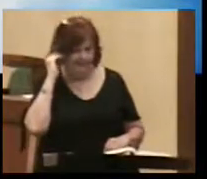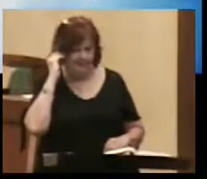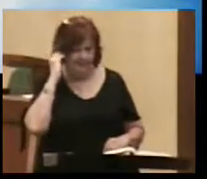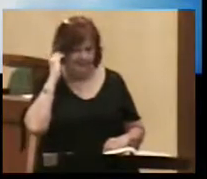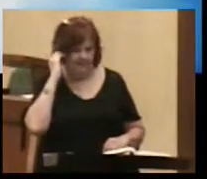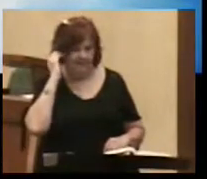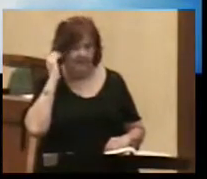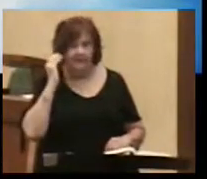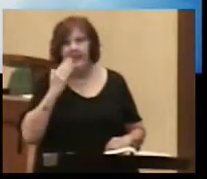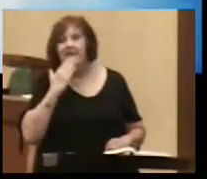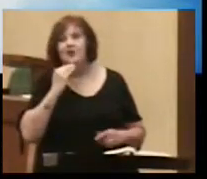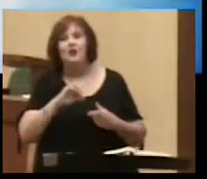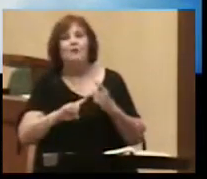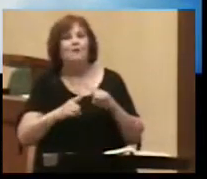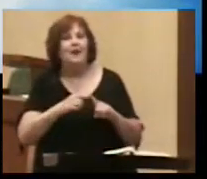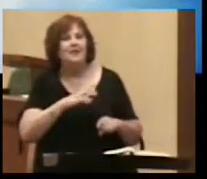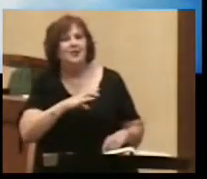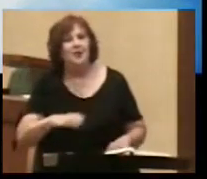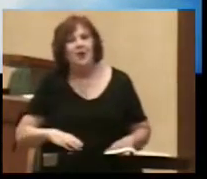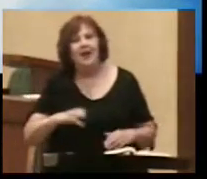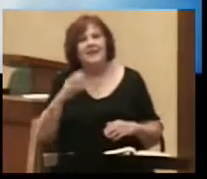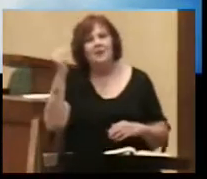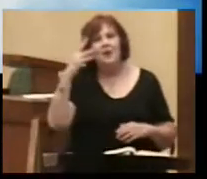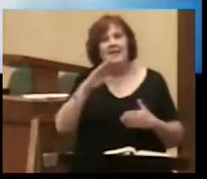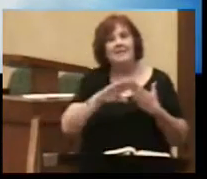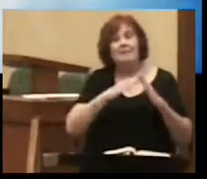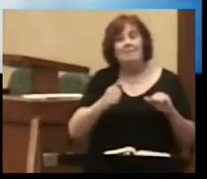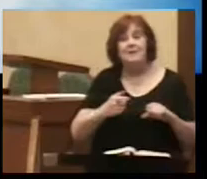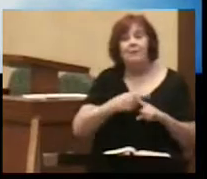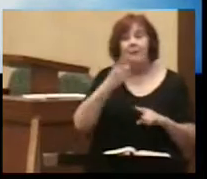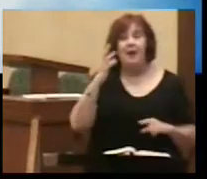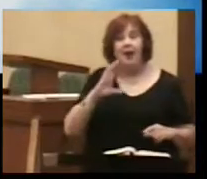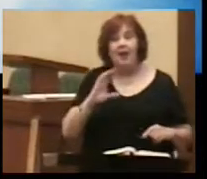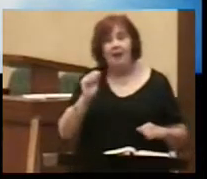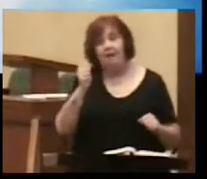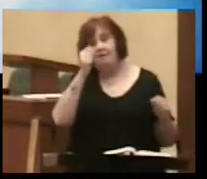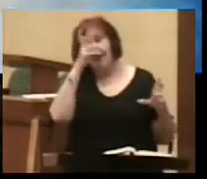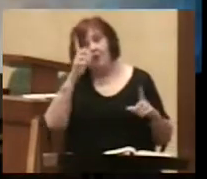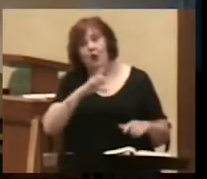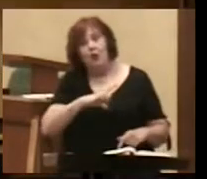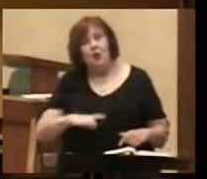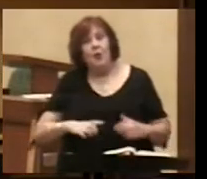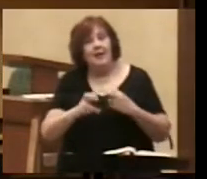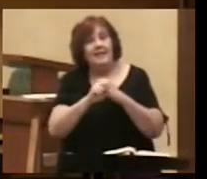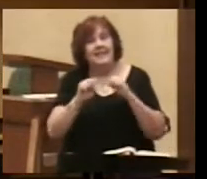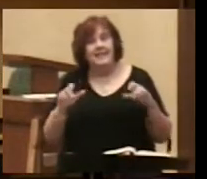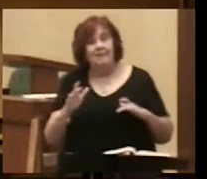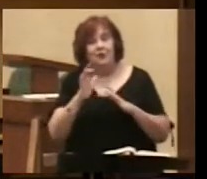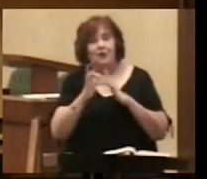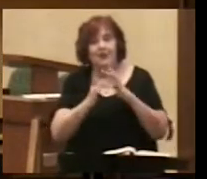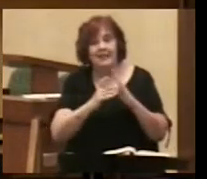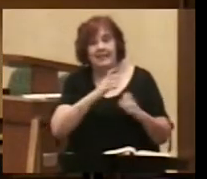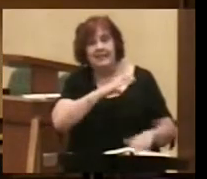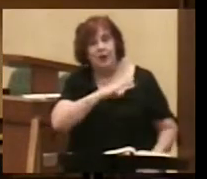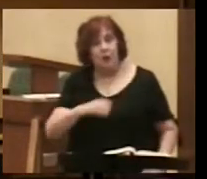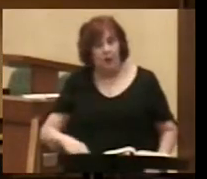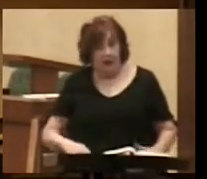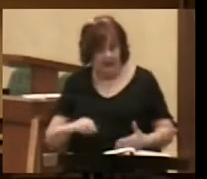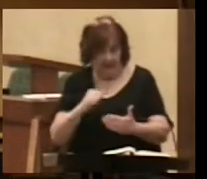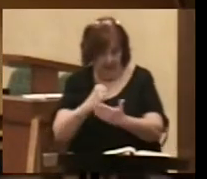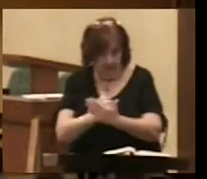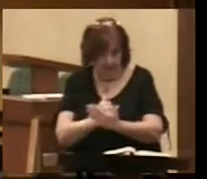Dear friends in Christ, grace to you and peace from God our Father and our Lord and Savior, Jesus the Christ.